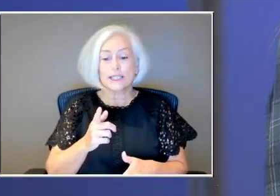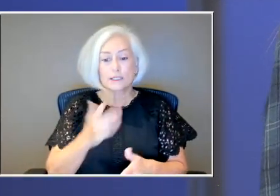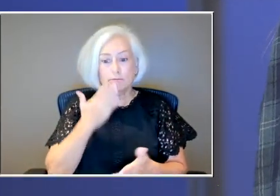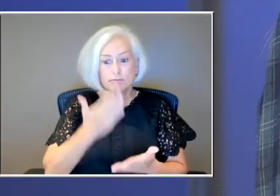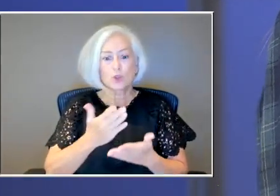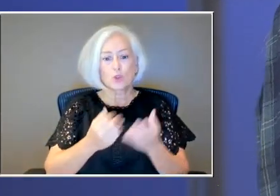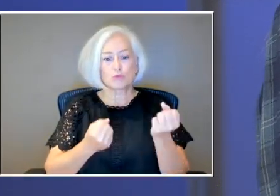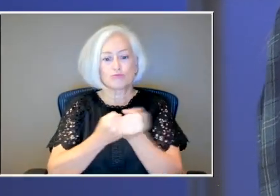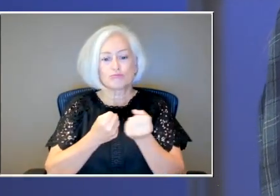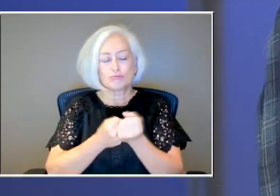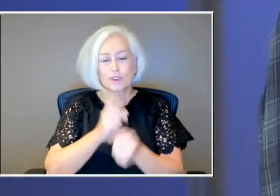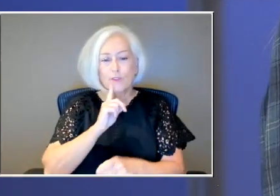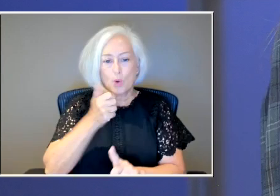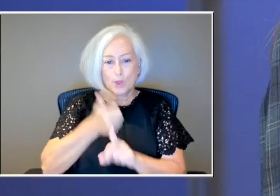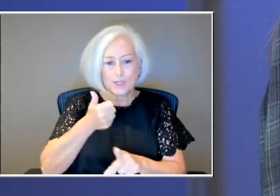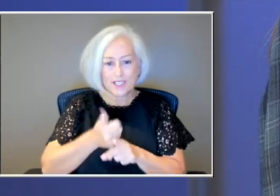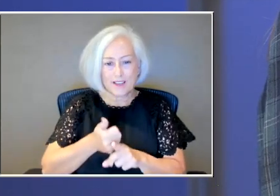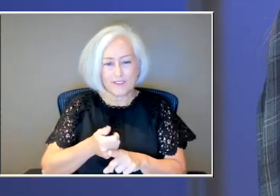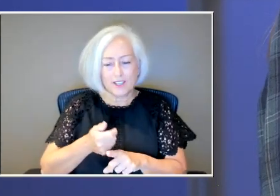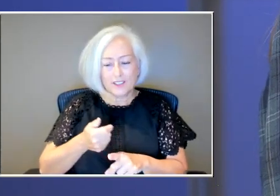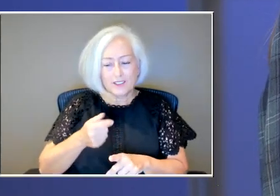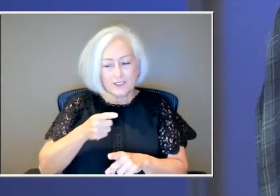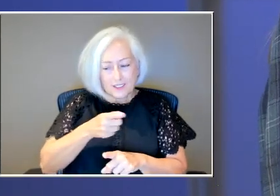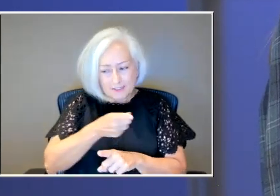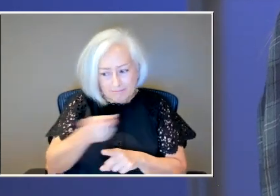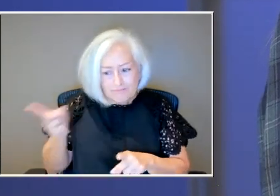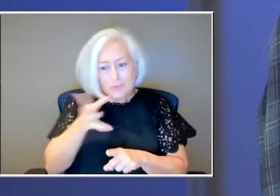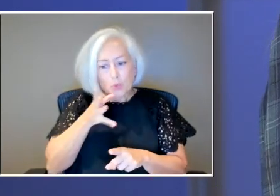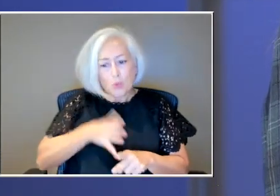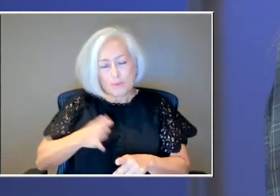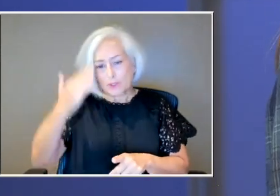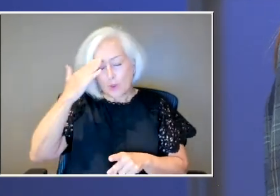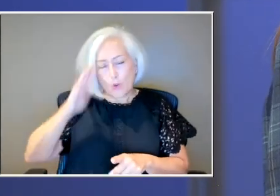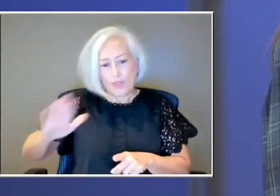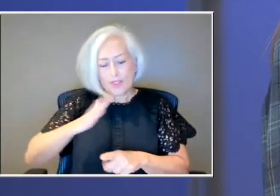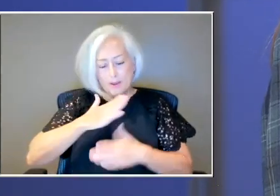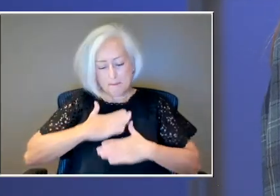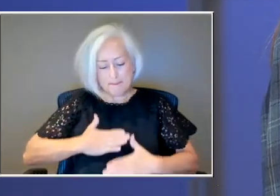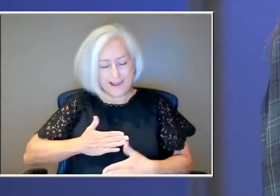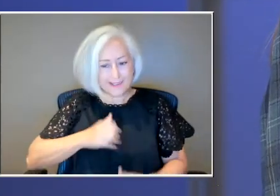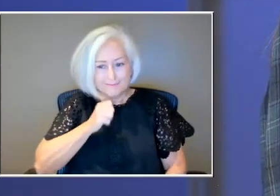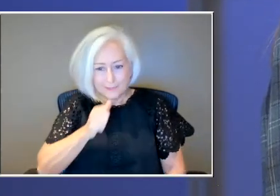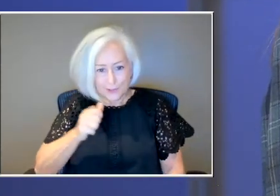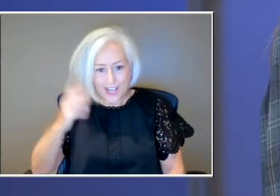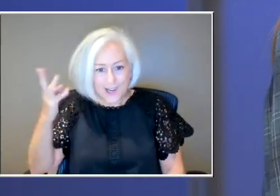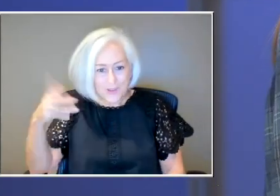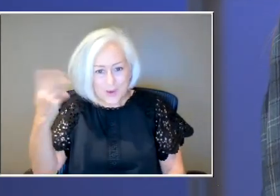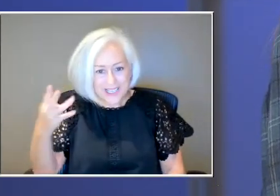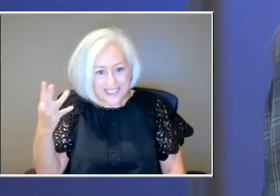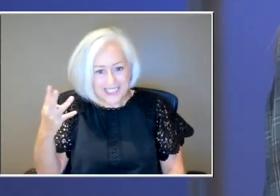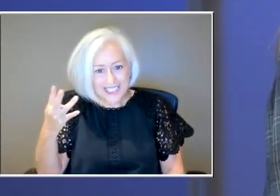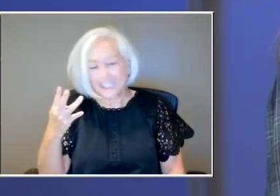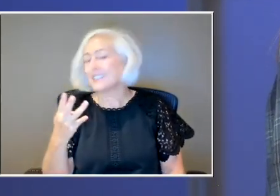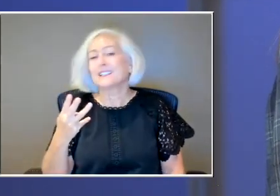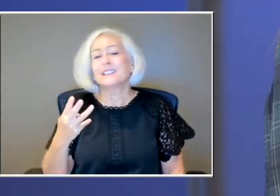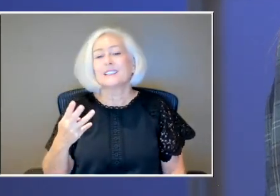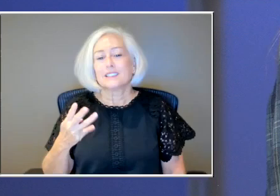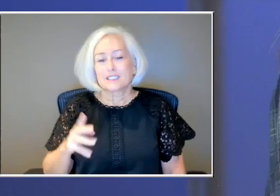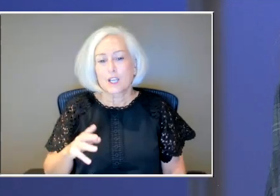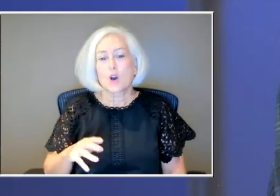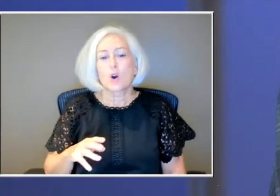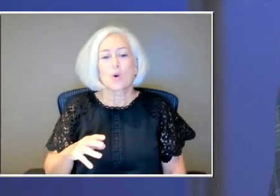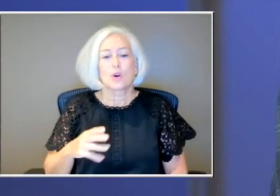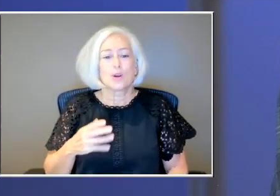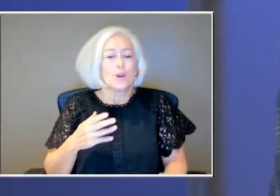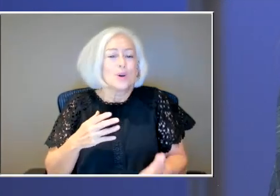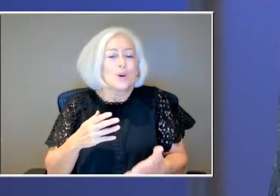Findley said, your body, you're not crazy. And so just taking symptoms, even if it doesn't